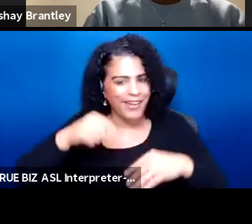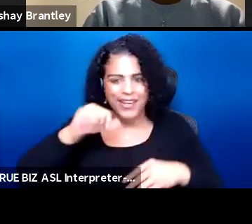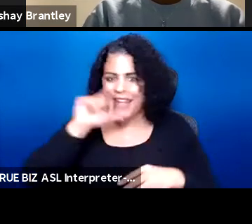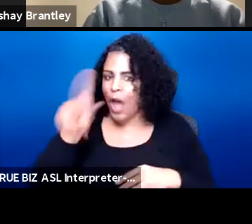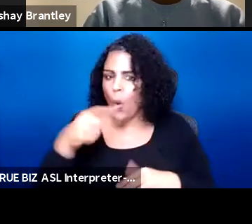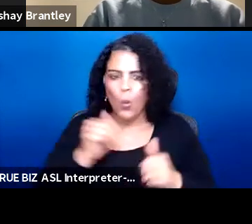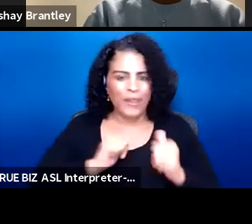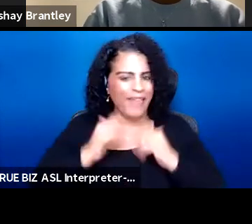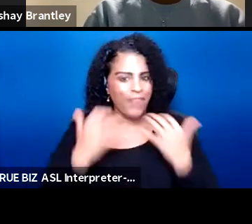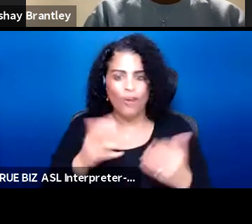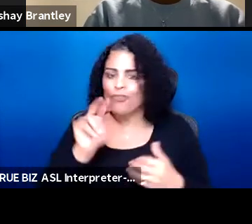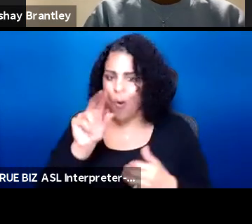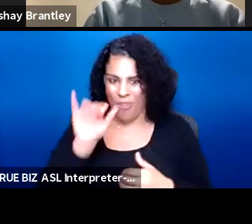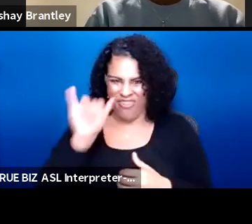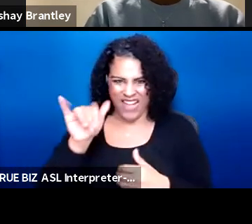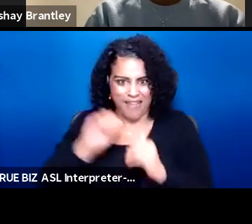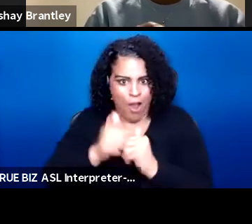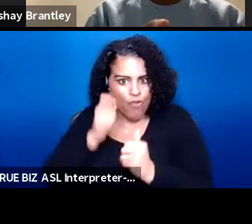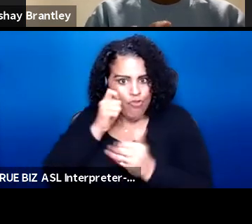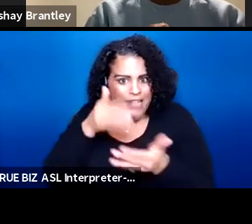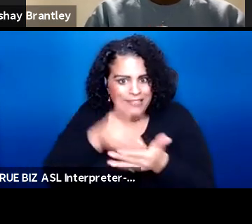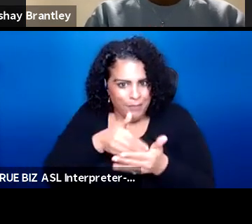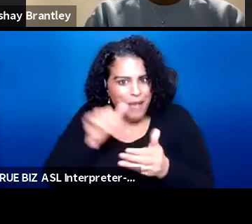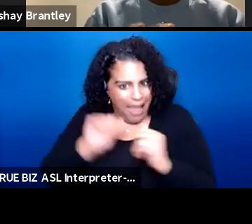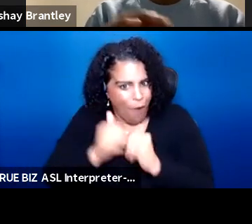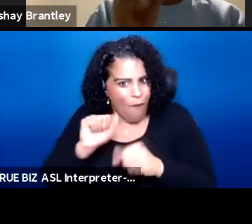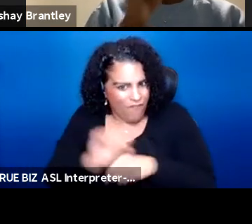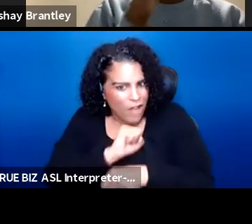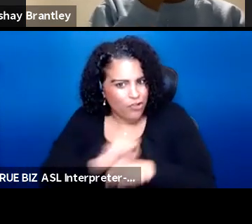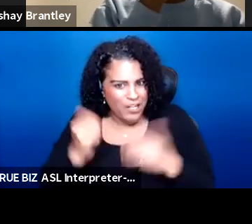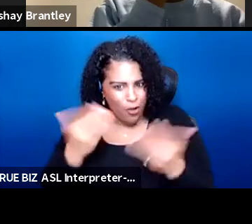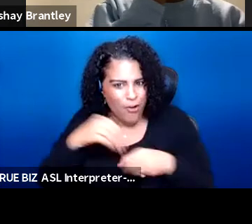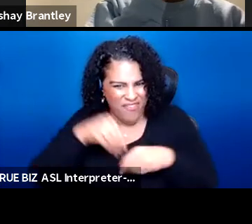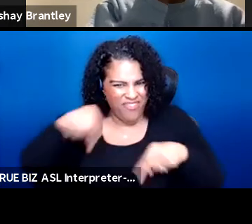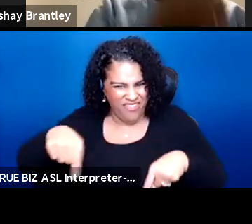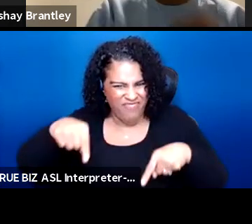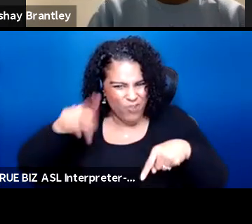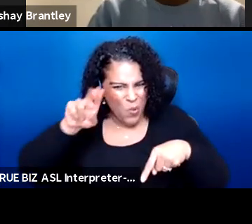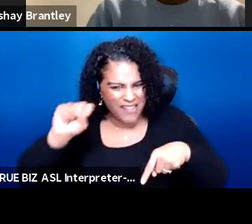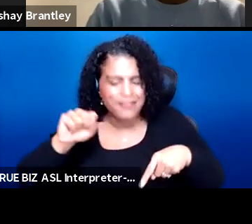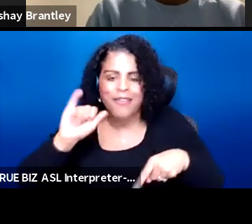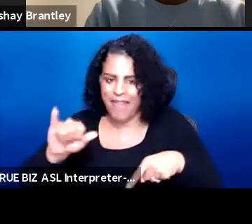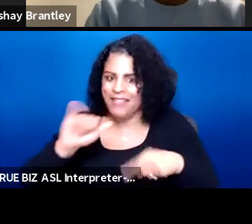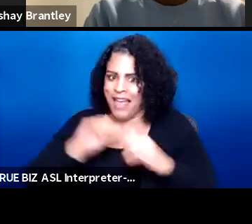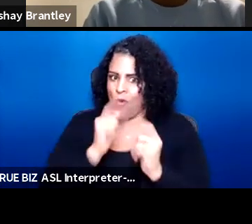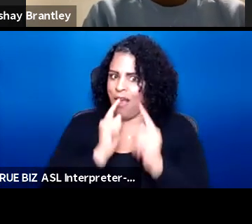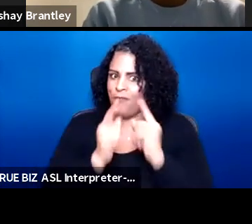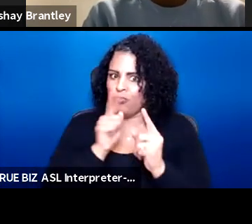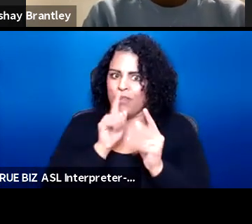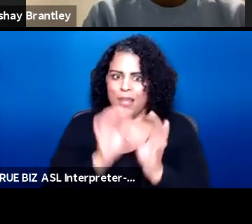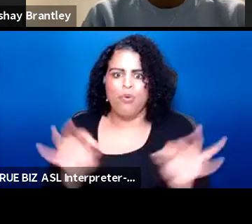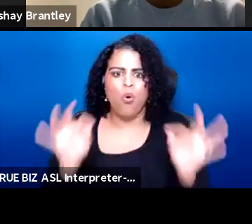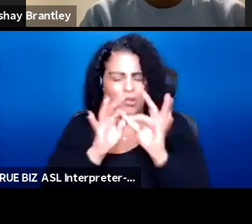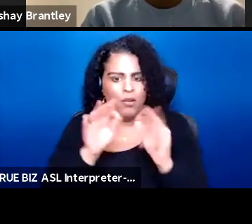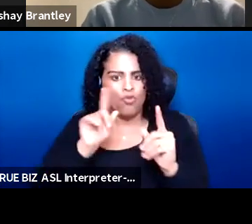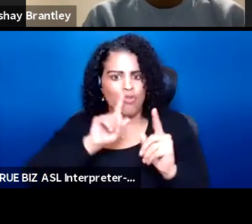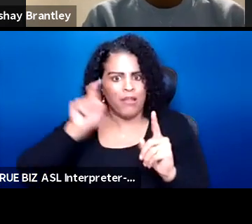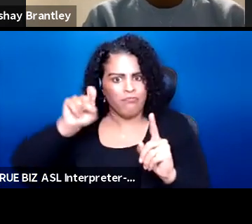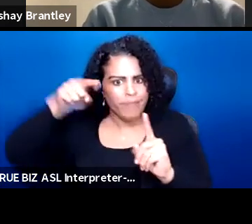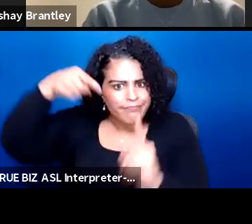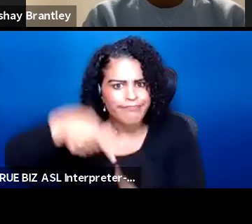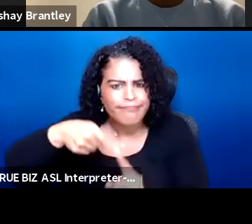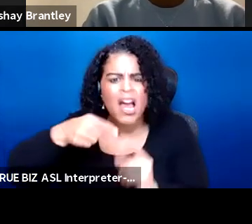This is the way racism functions in this country, you know? And so that's why this conversation is important to me as well, is to really get at the ways